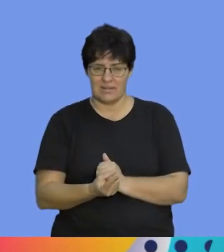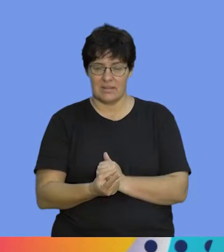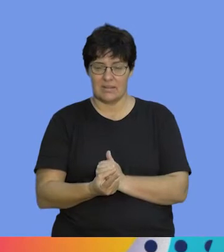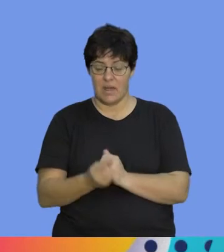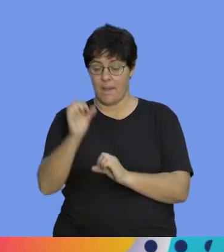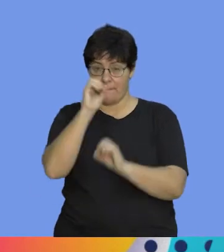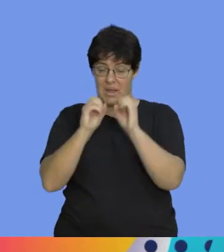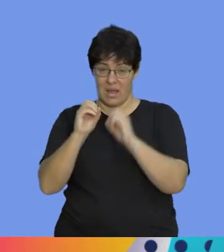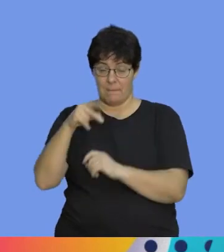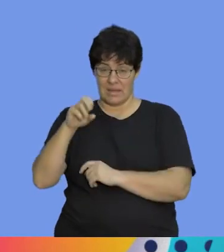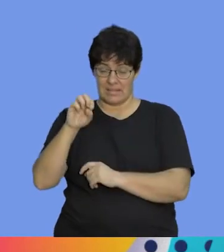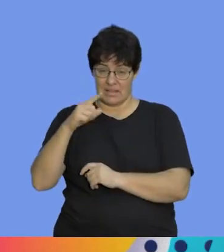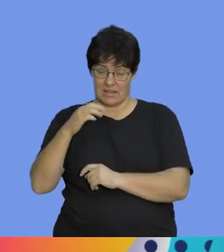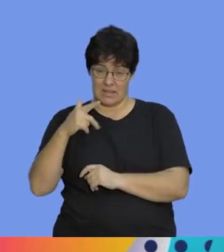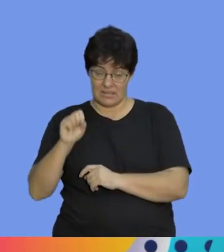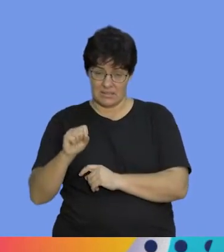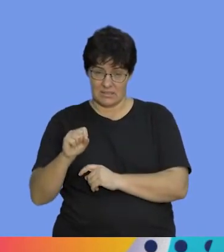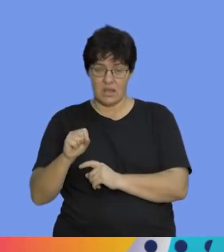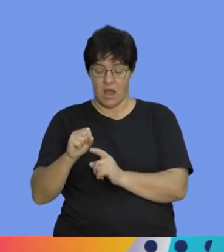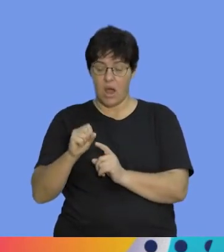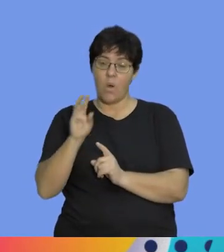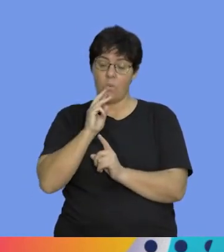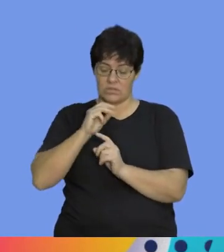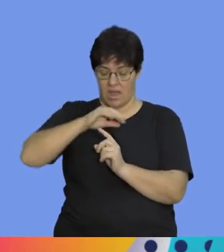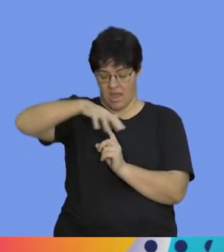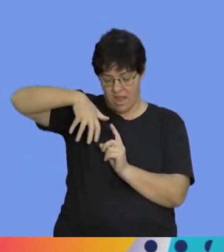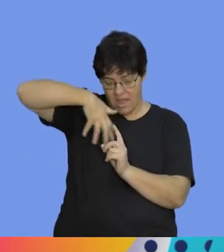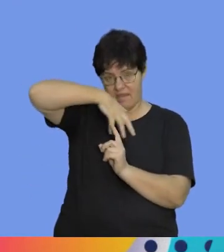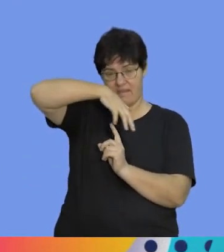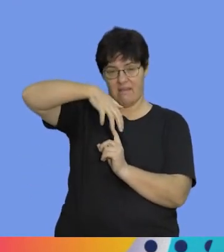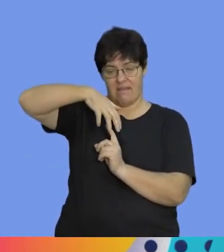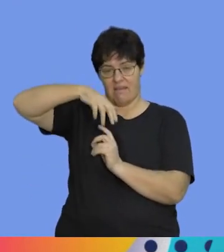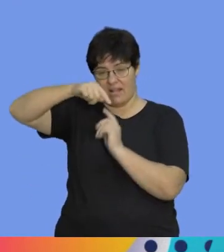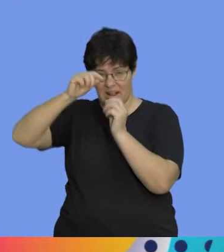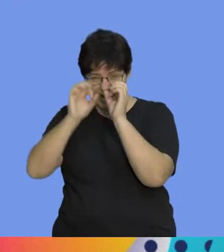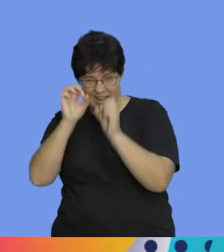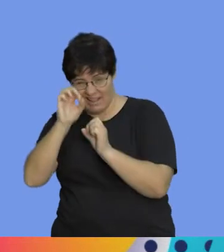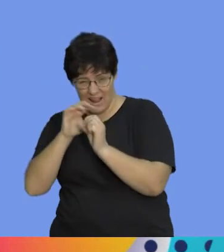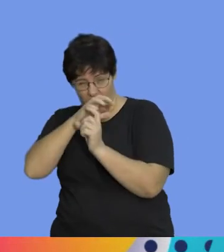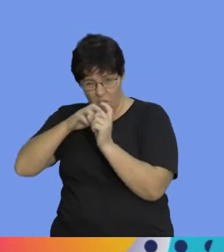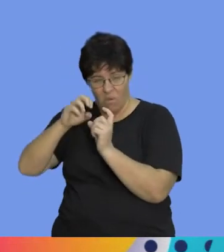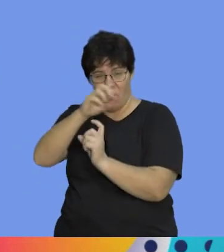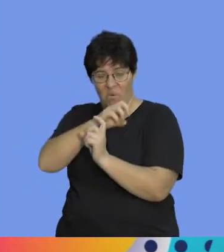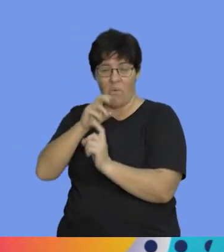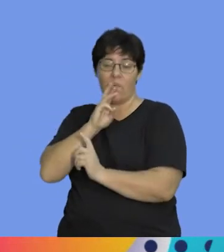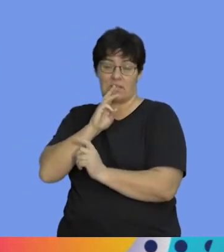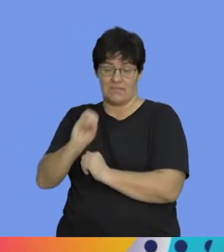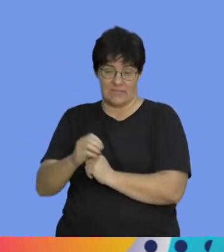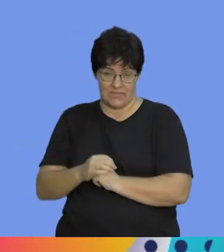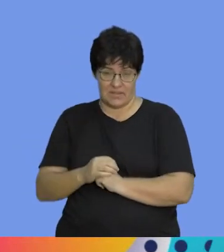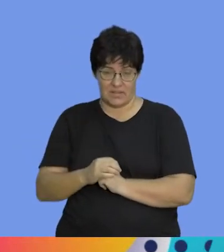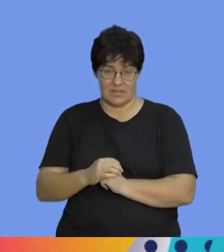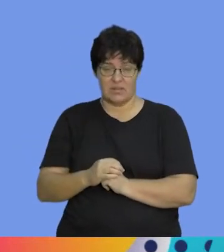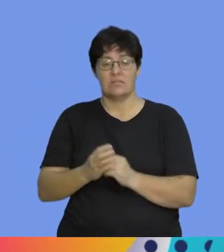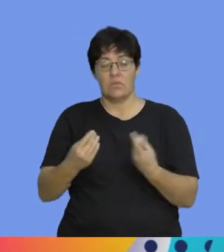these particles of the solute are surrounded by water molecules. And the context in which, you know, solutions